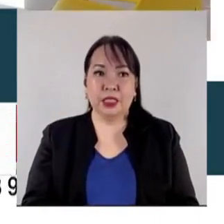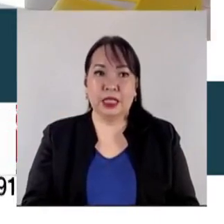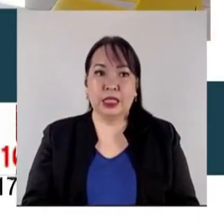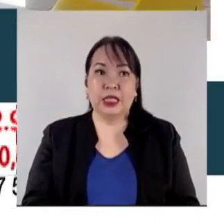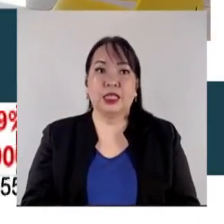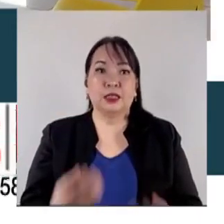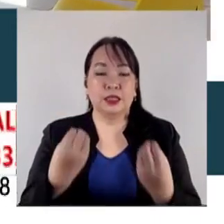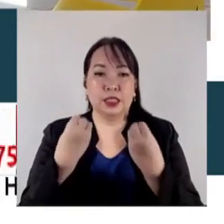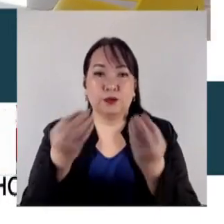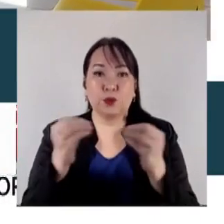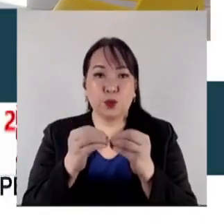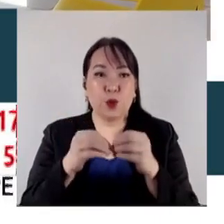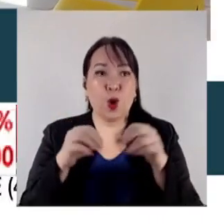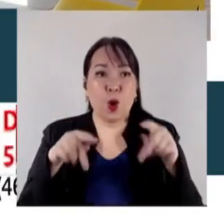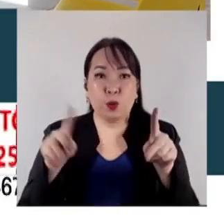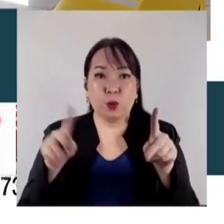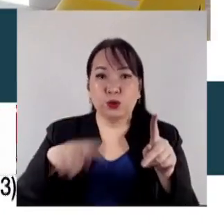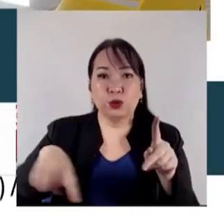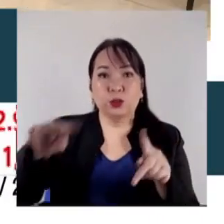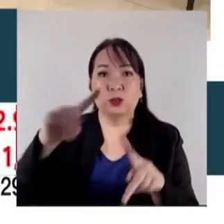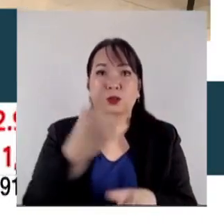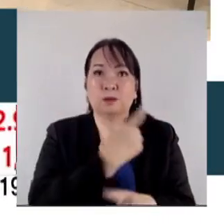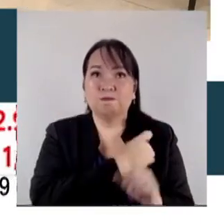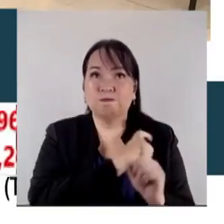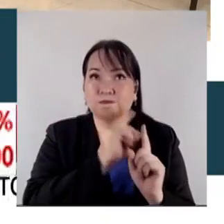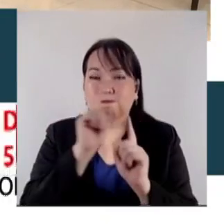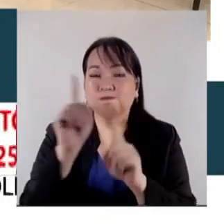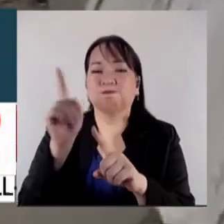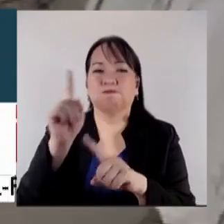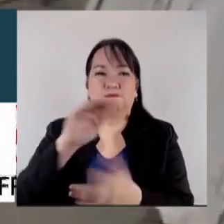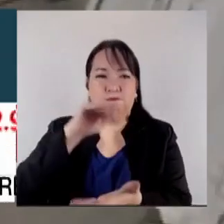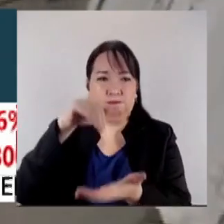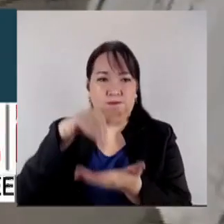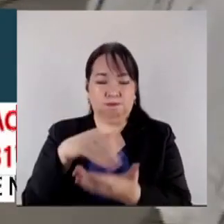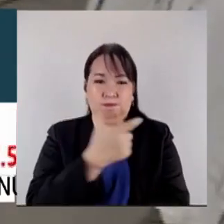for the vaccinees to go to the vaccination centers.